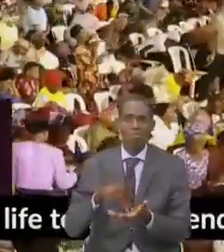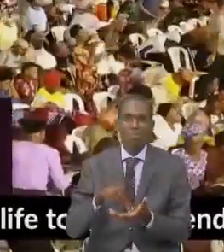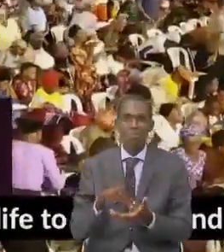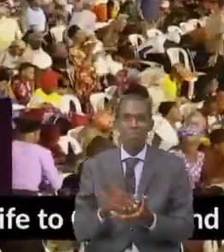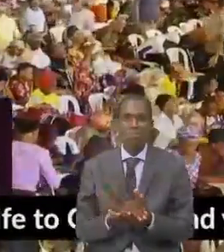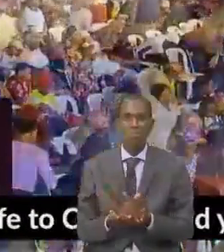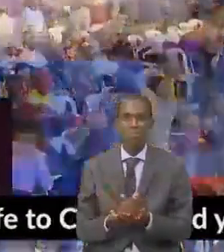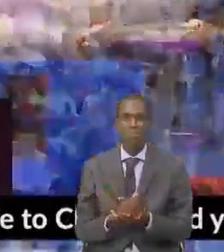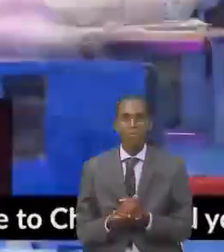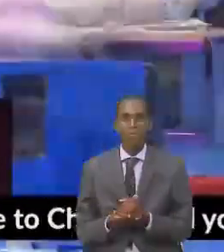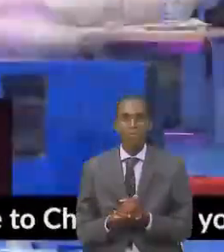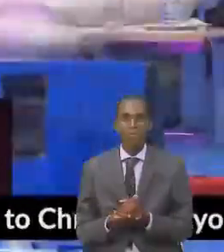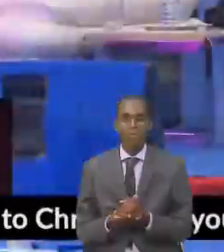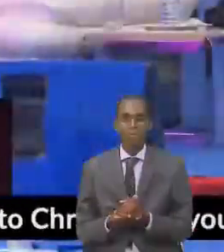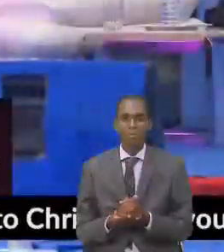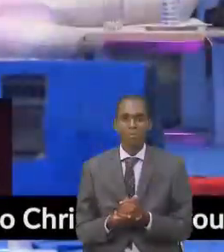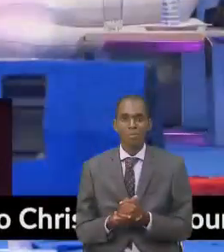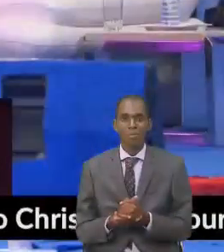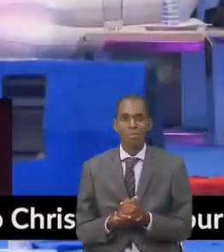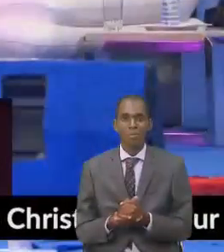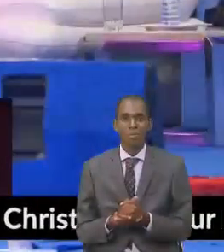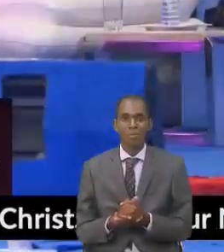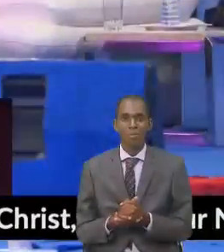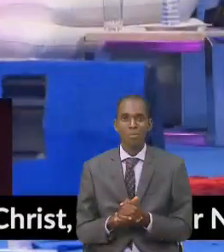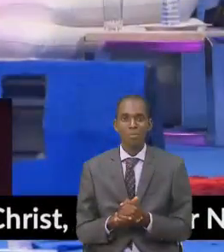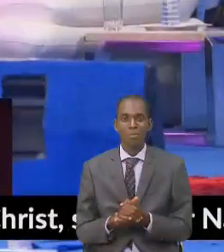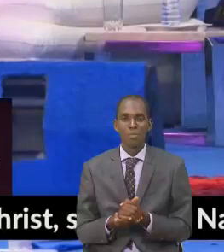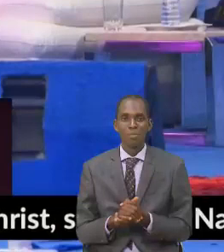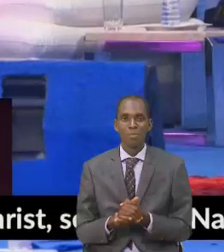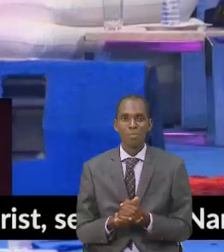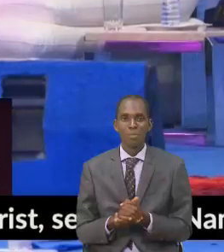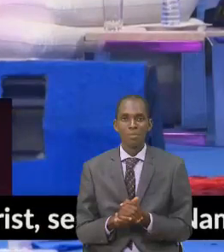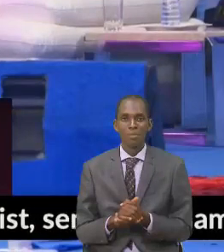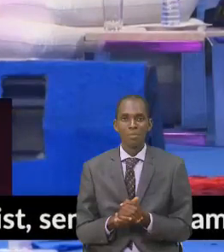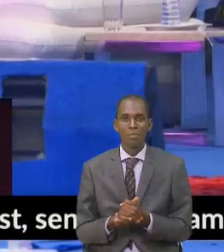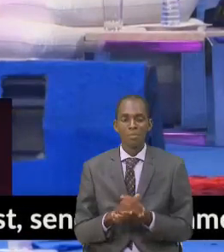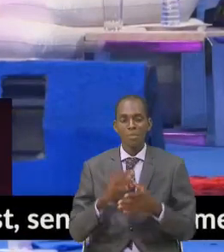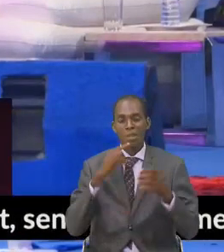now. Rise up now.